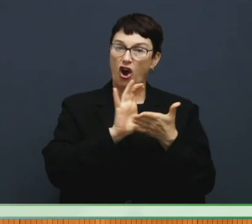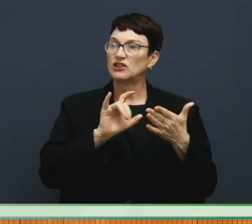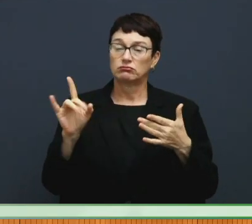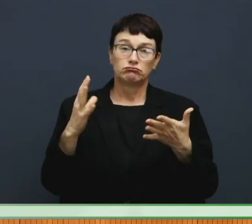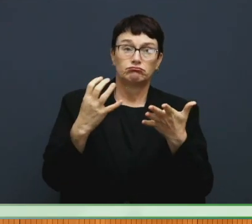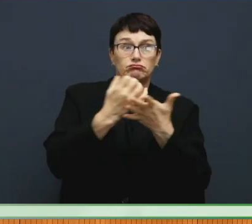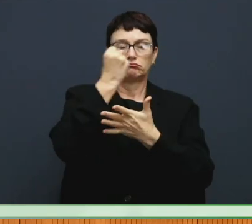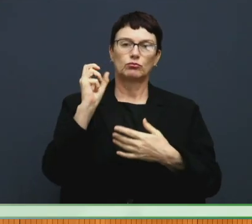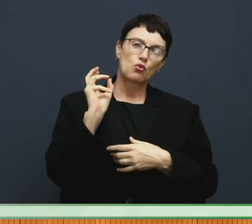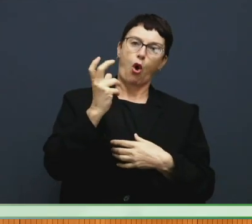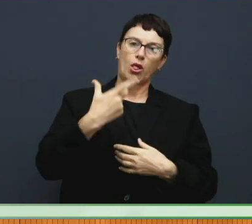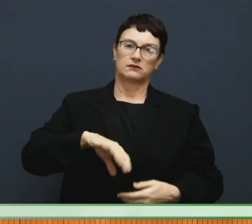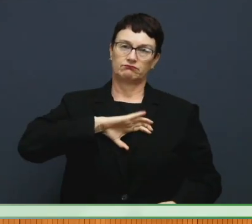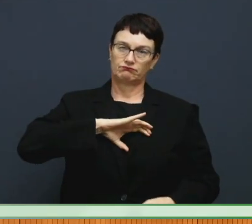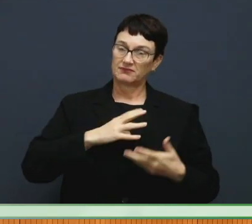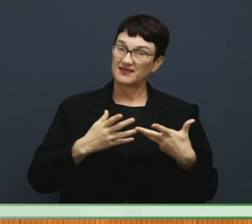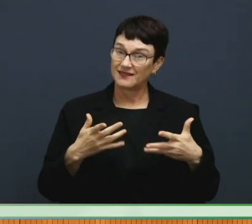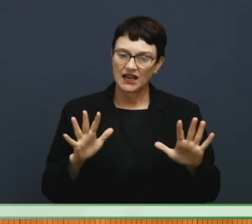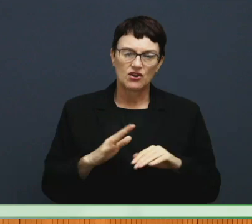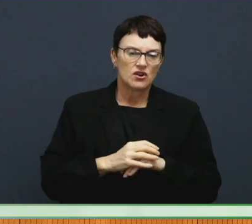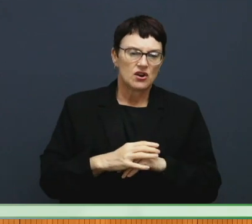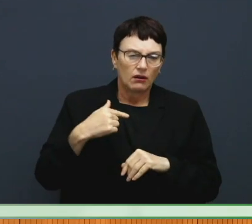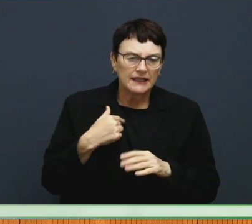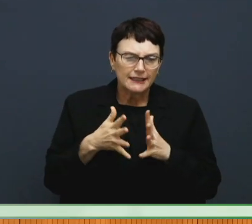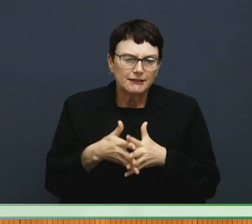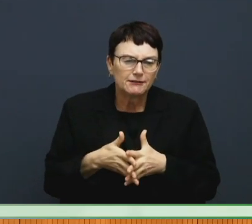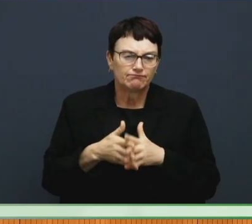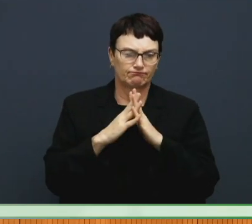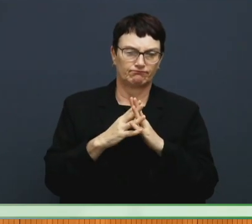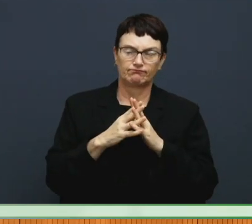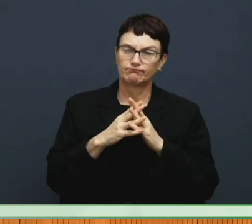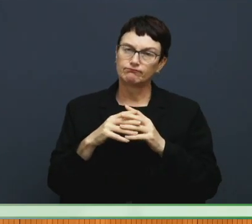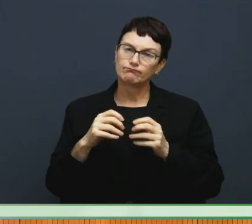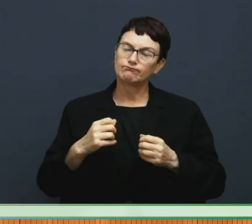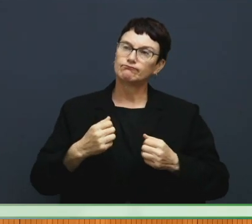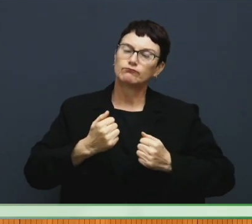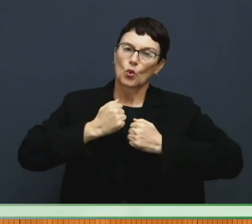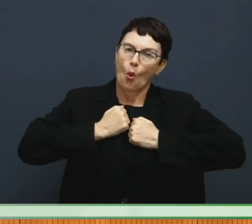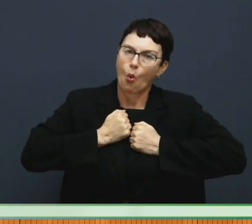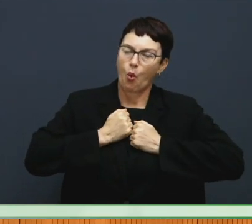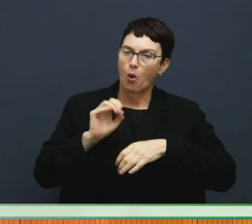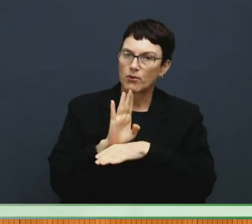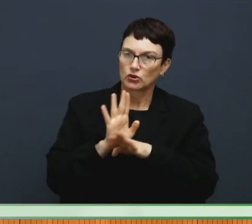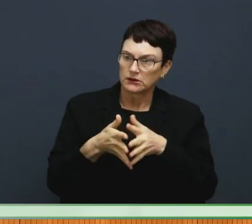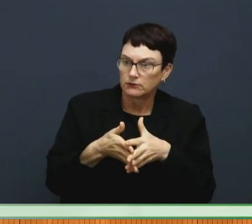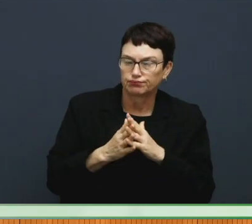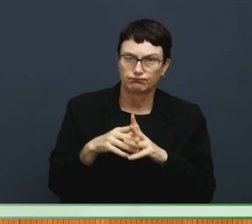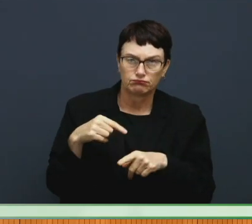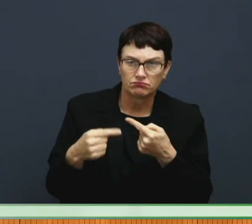Entrepreneurship Competition, creating a new paradigm for value co-creation inclusive